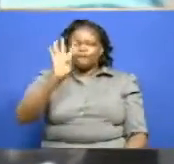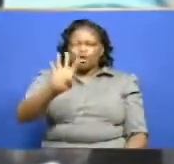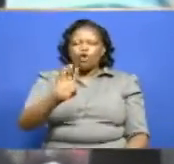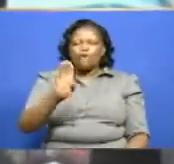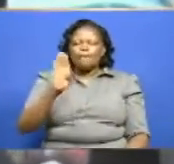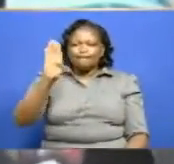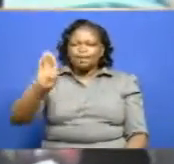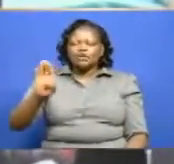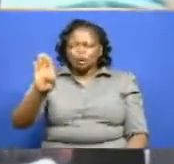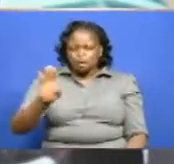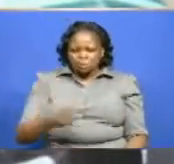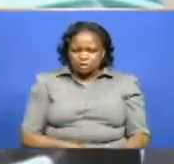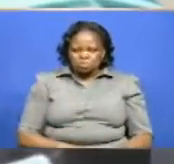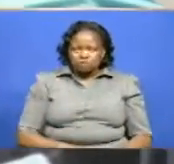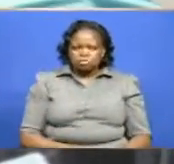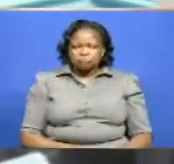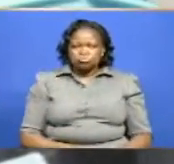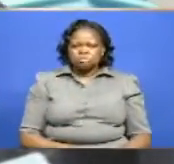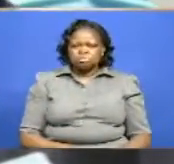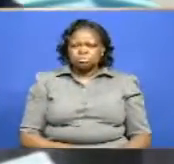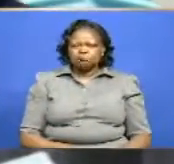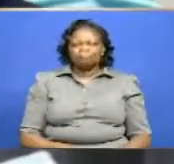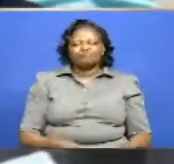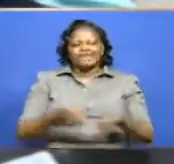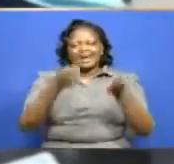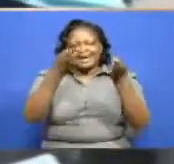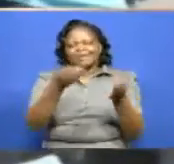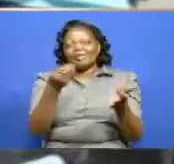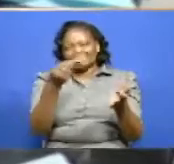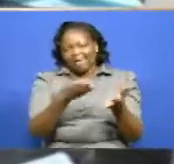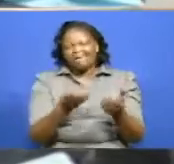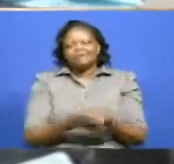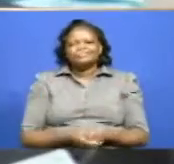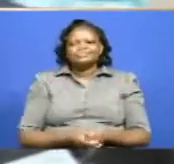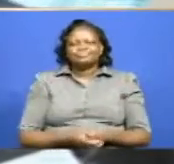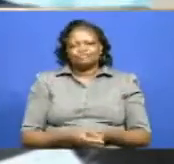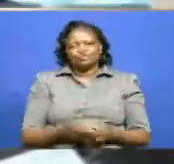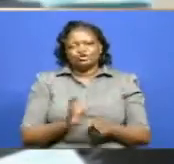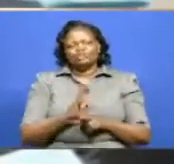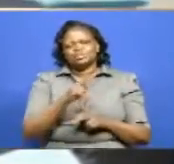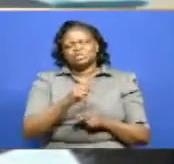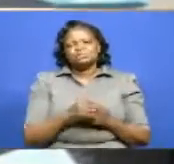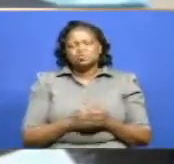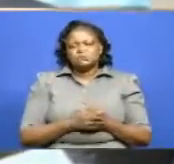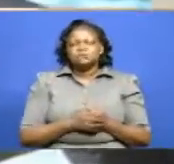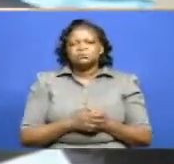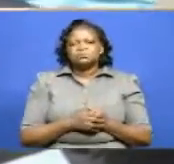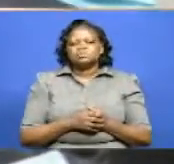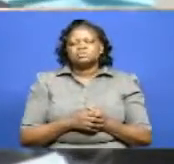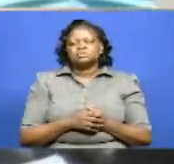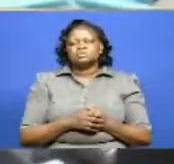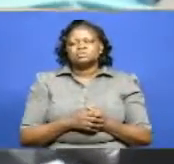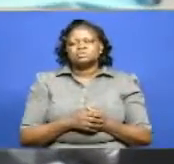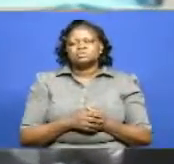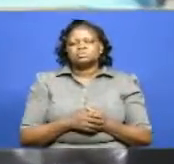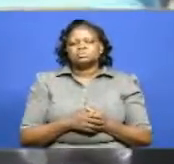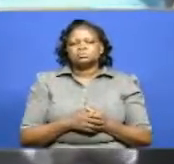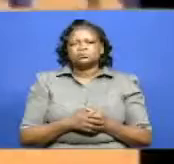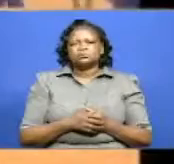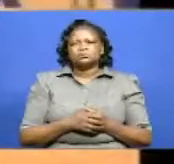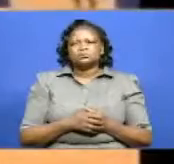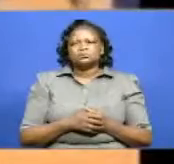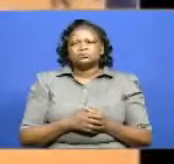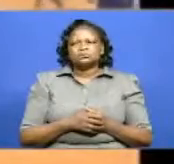plus. It is in your account. So what did you do with this? Even if you are going to be short, you can't be short now.